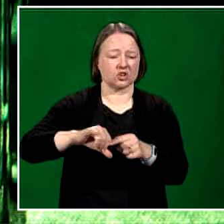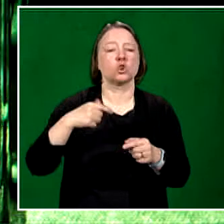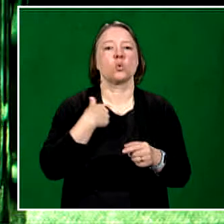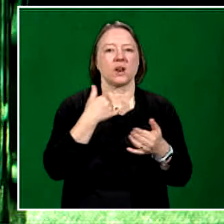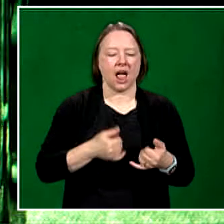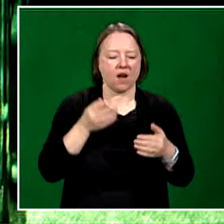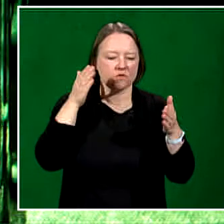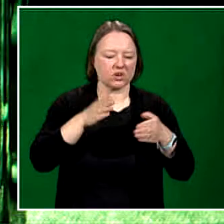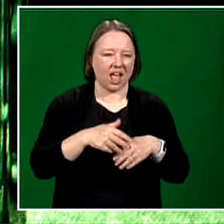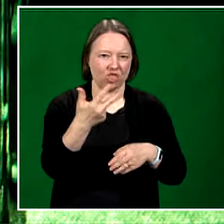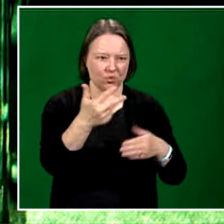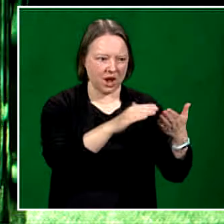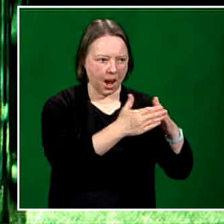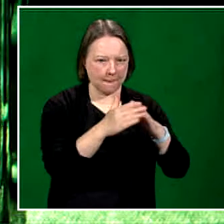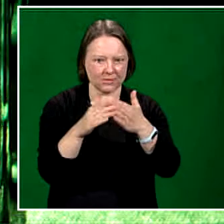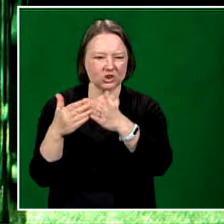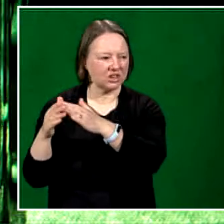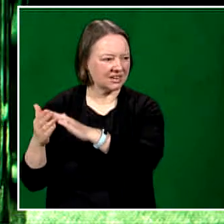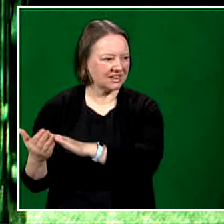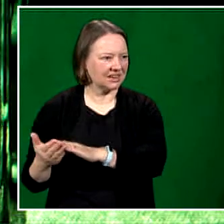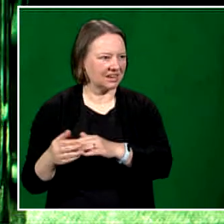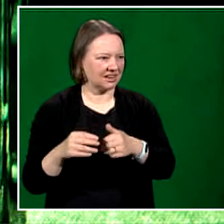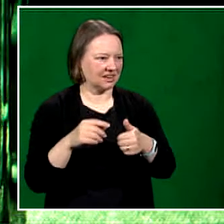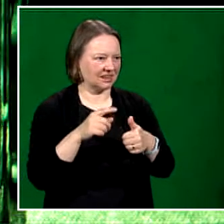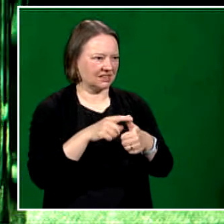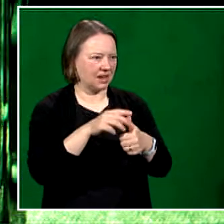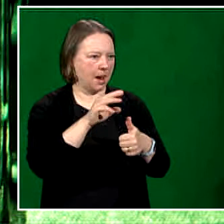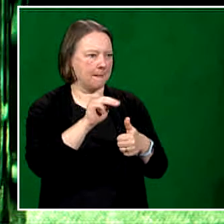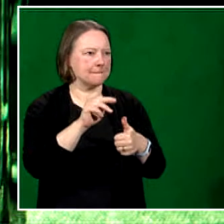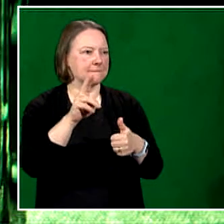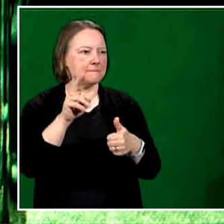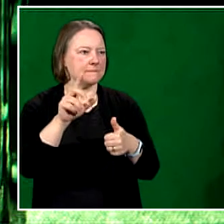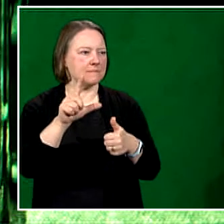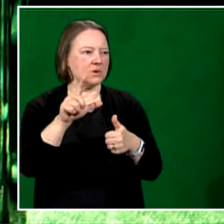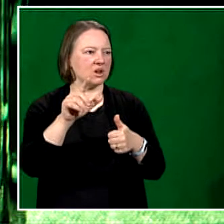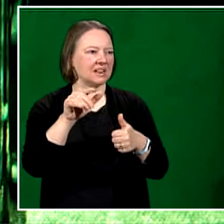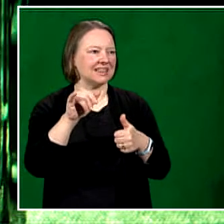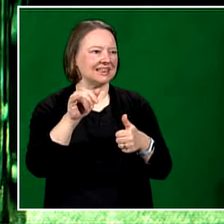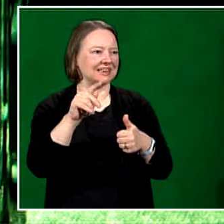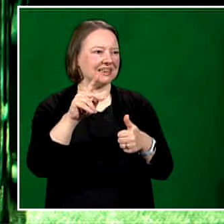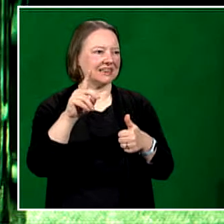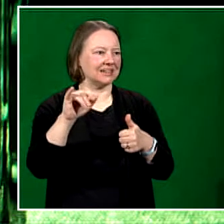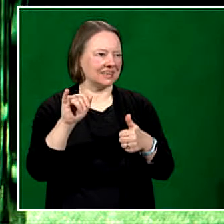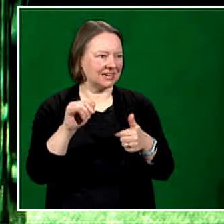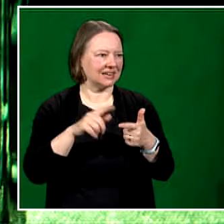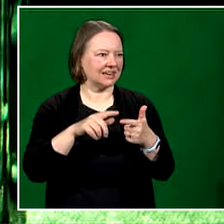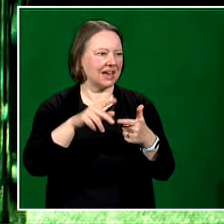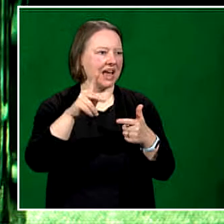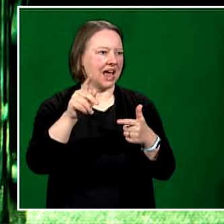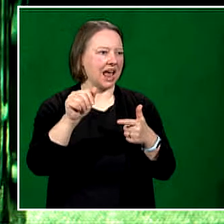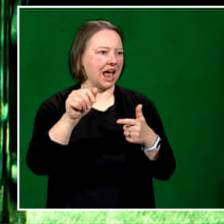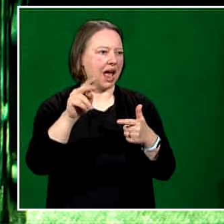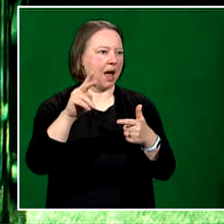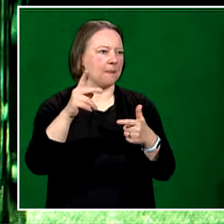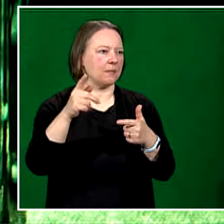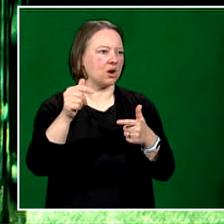communities, namely Murindi, Kabuga, and Masaka, that neighbor our processing facility. These communities